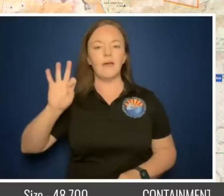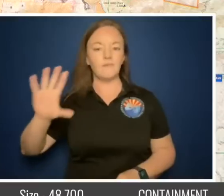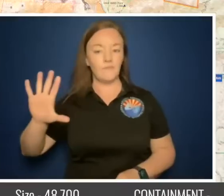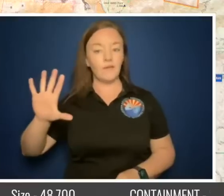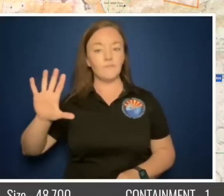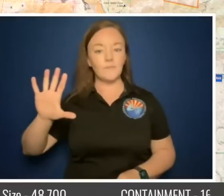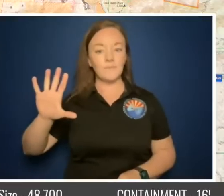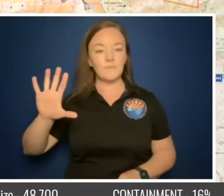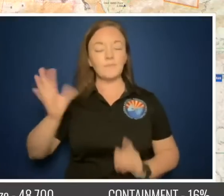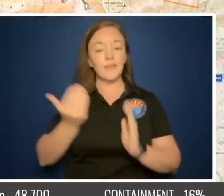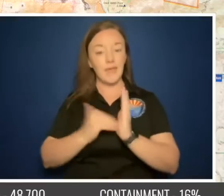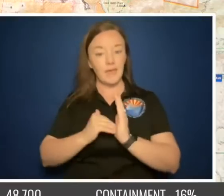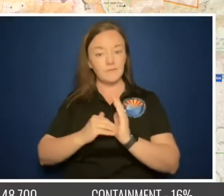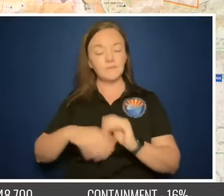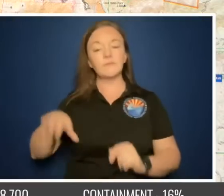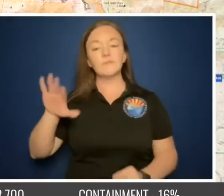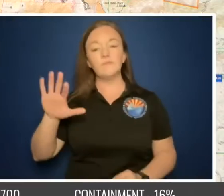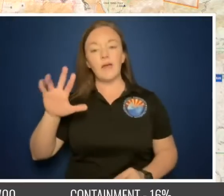Again, that's